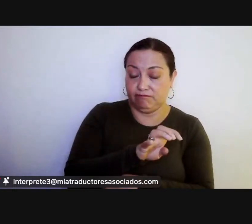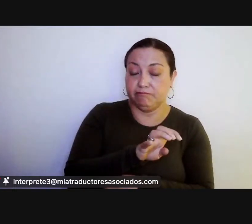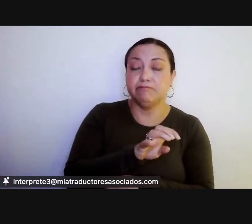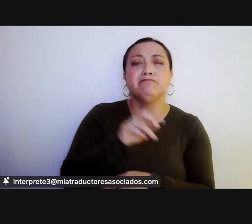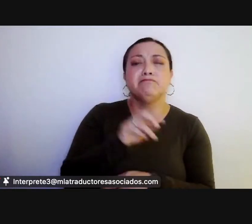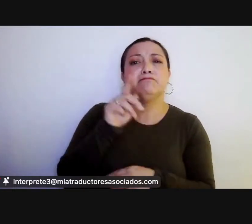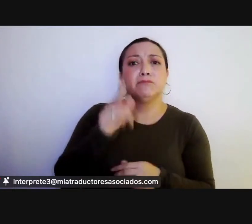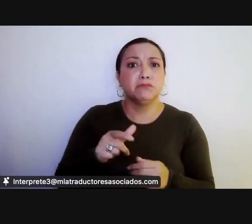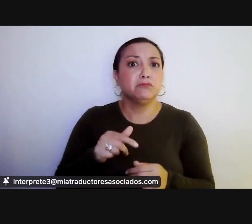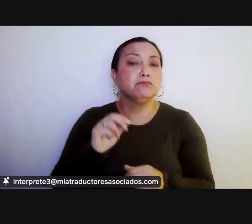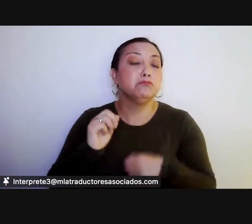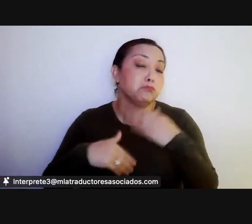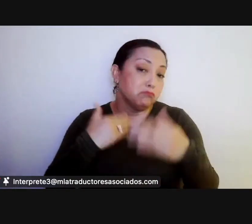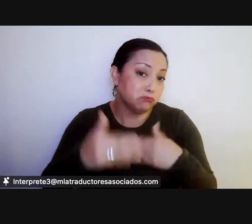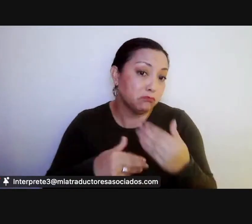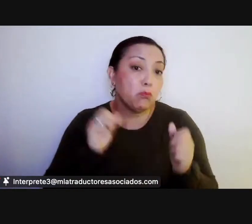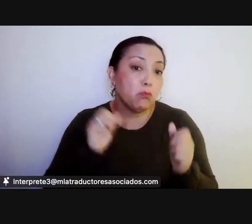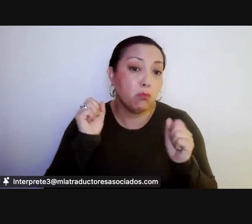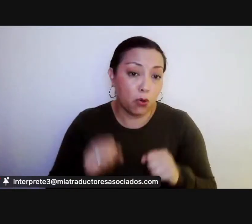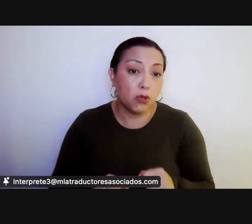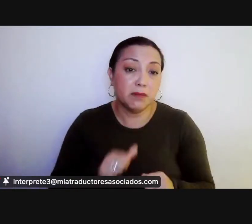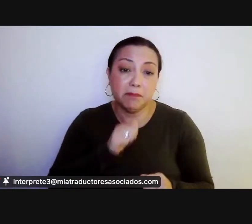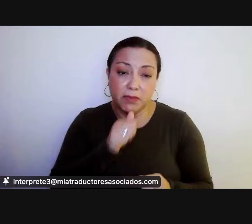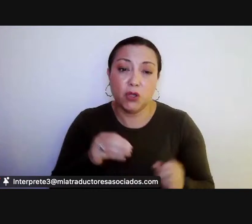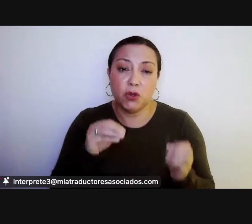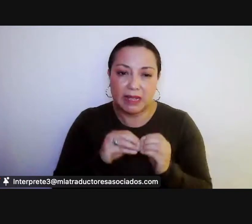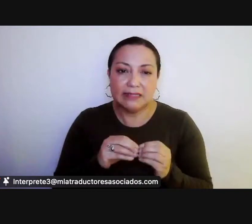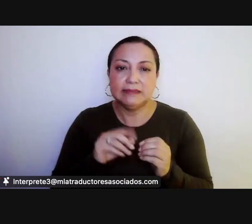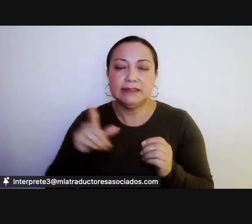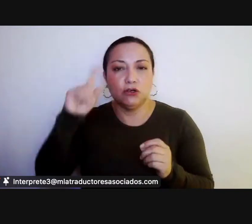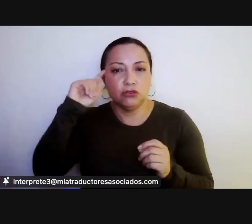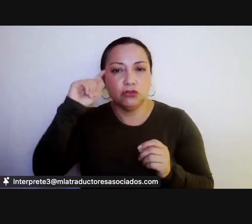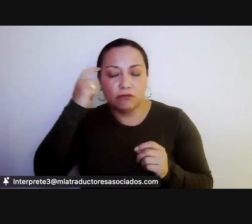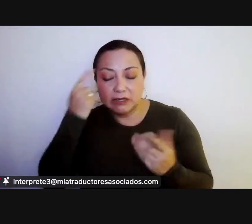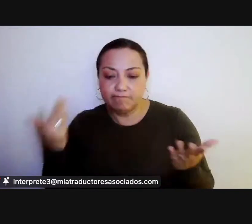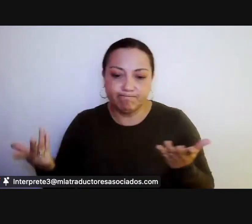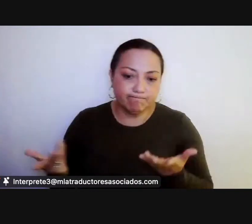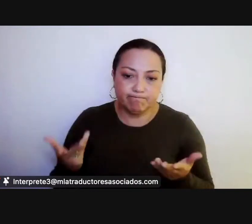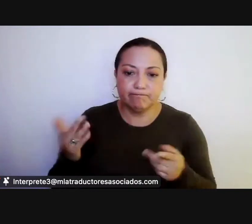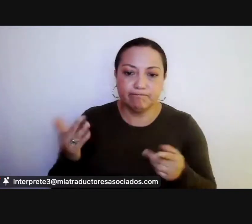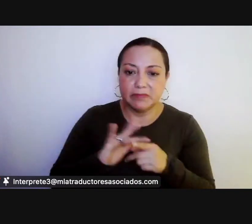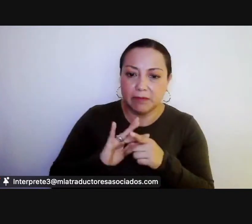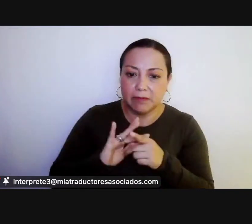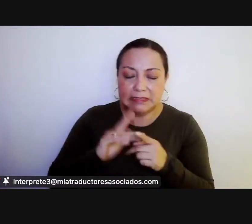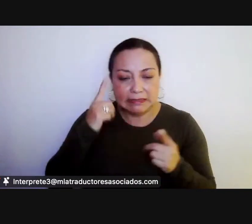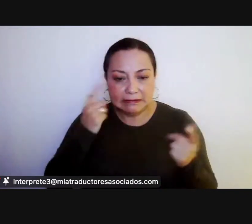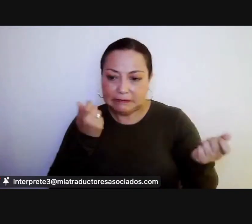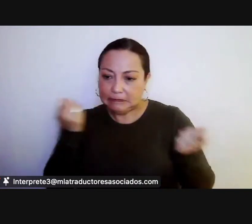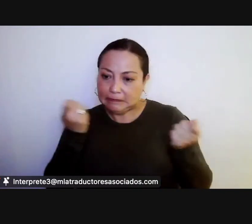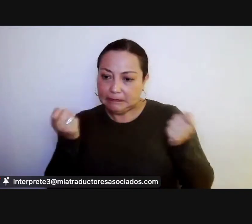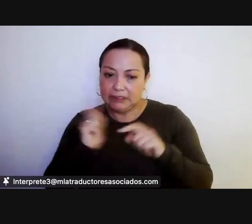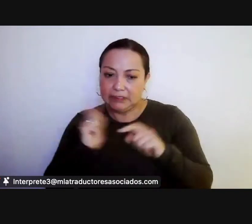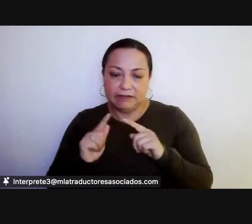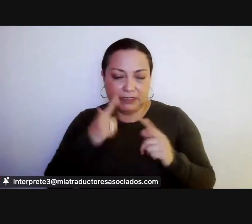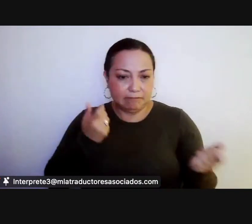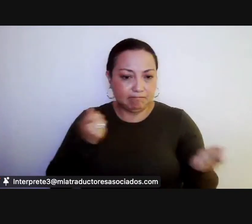previous year. And it's going to be even worse if the country didn't